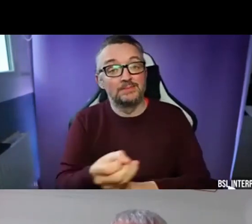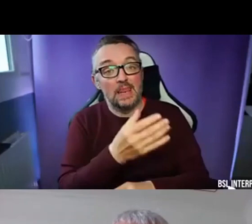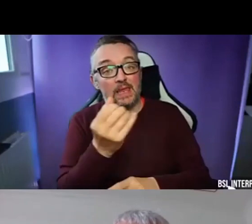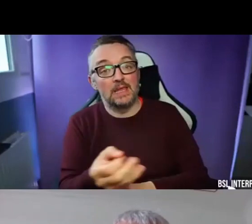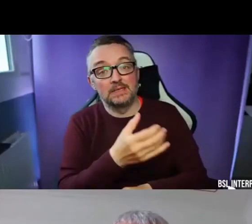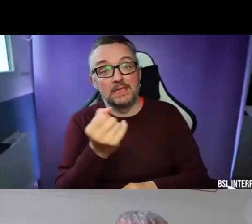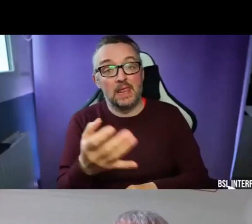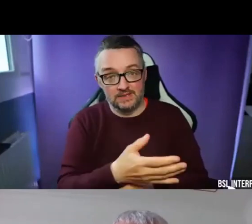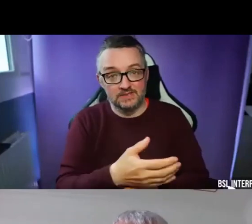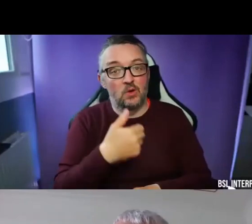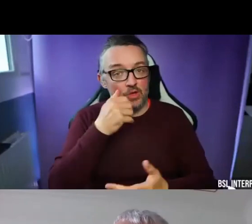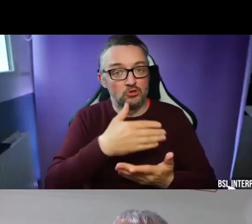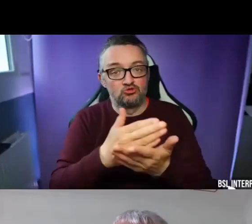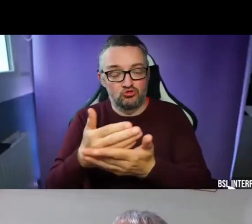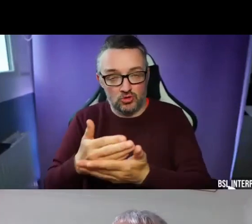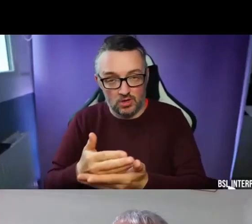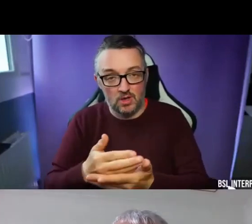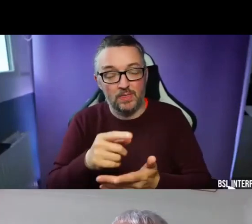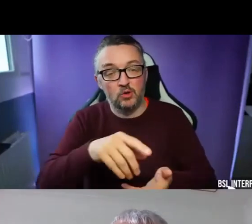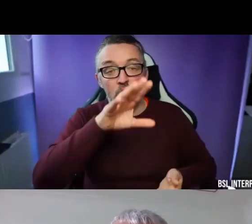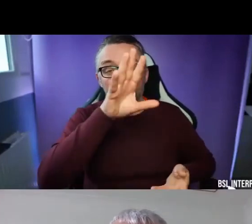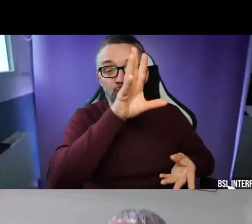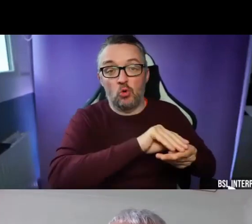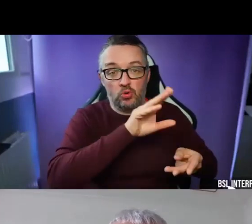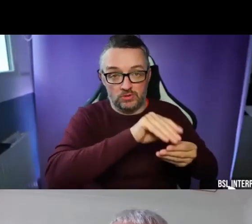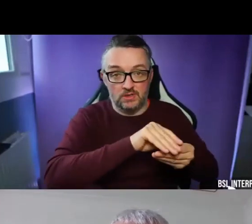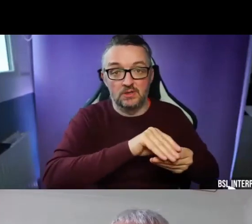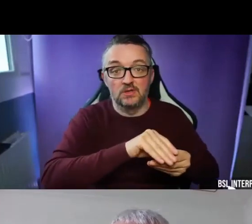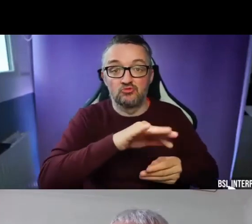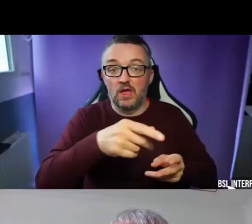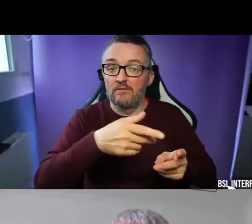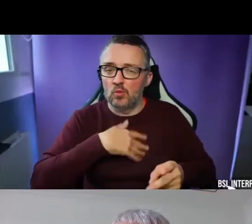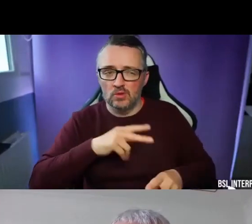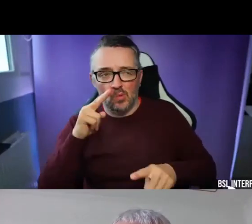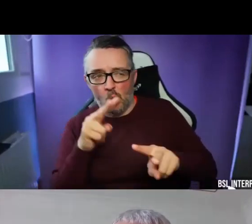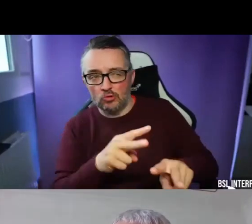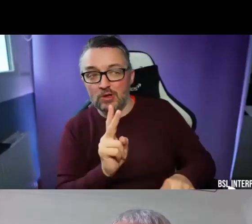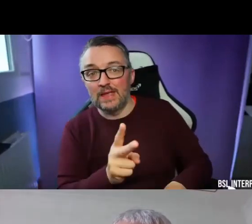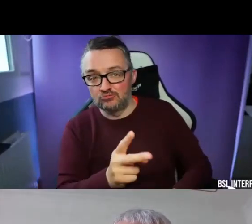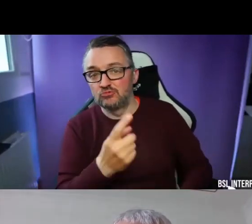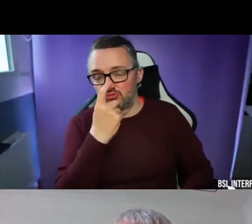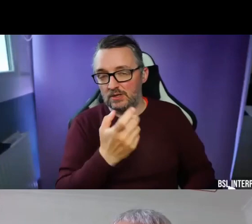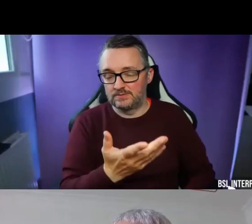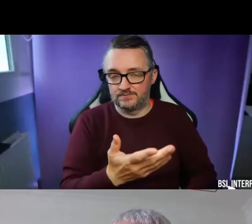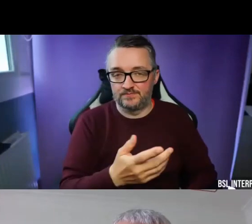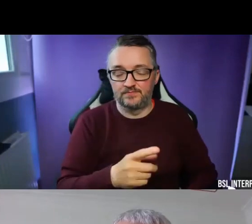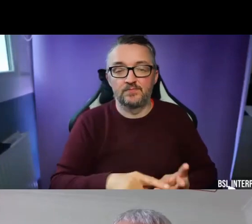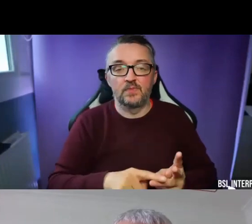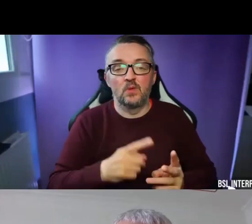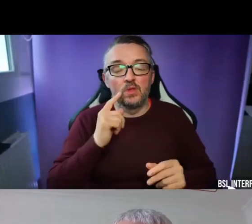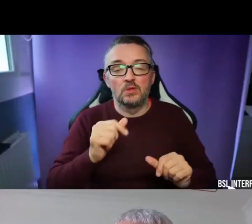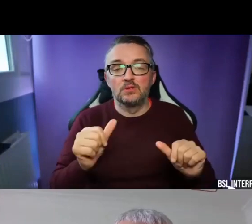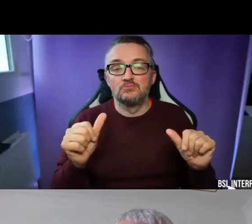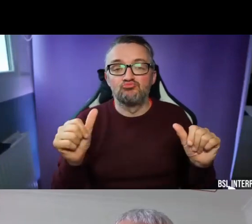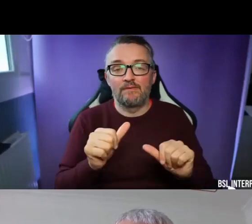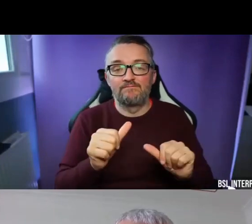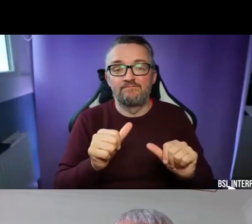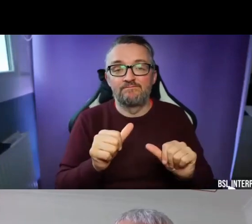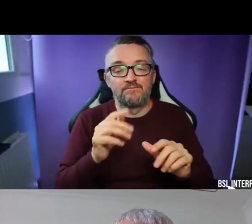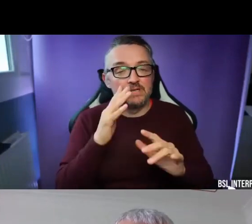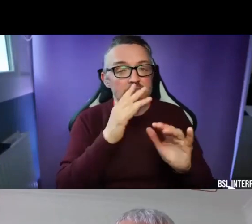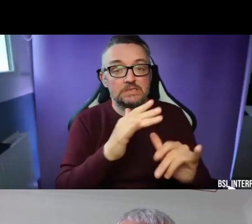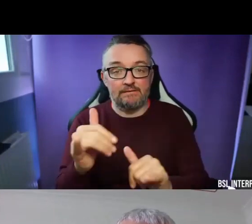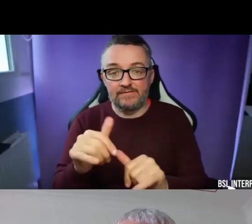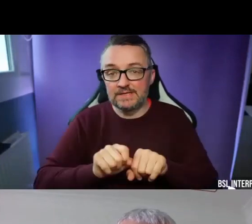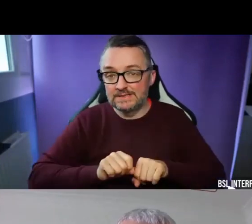what we discussed, and the recording will be available also if you'd like to rewatch it. We will be sending out a short survey, so please again do take the time